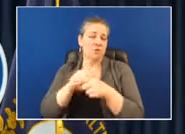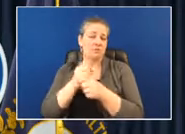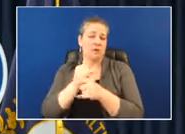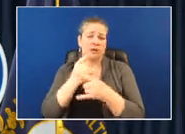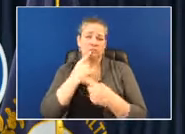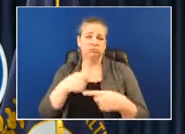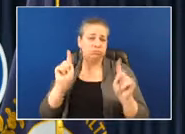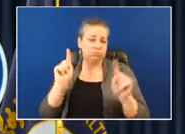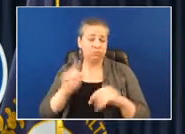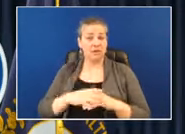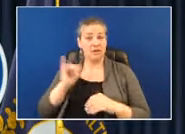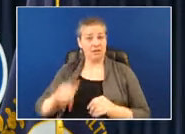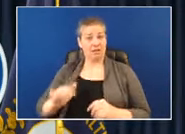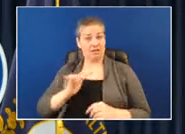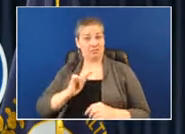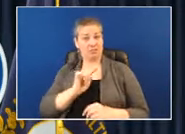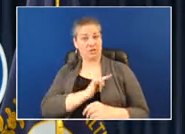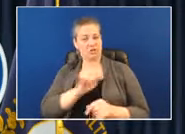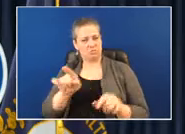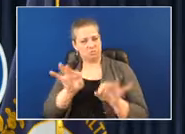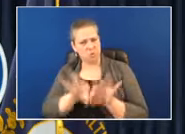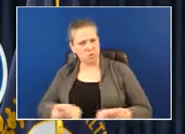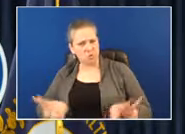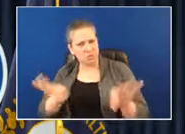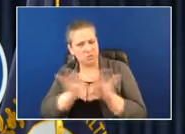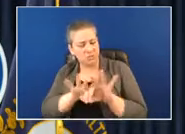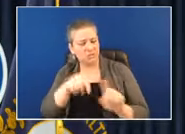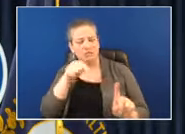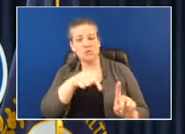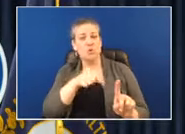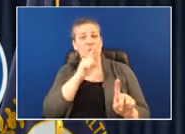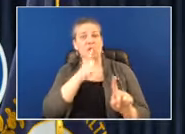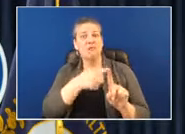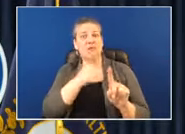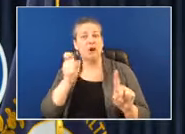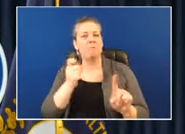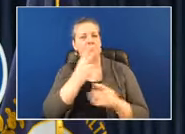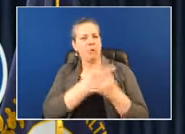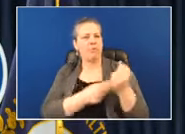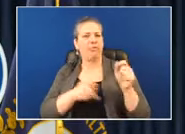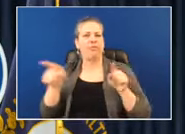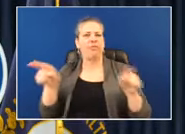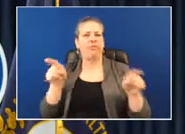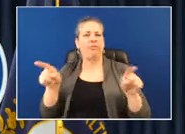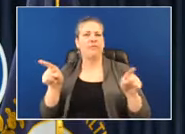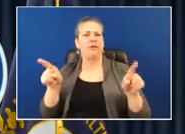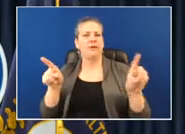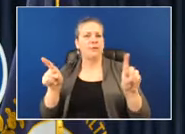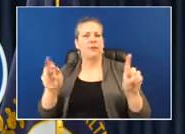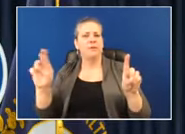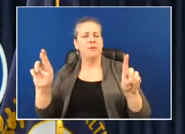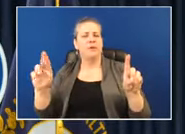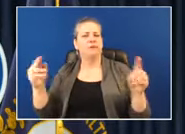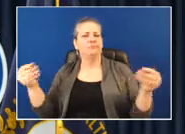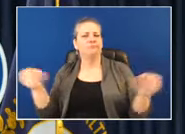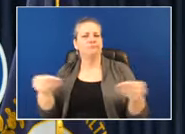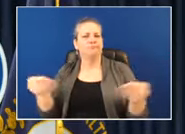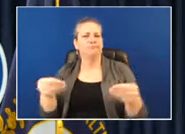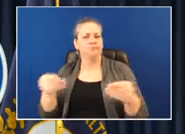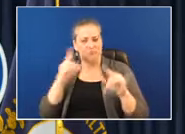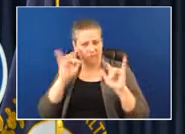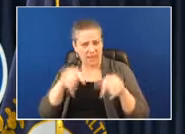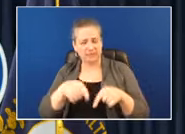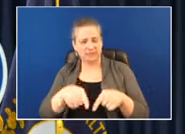legislation was the product of bipartisan input and the commitment to improving the accessibility for voters to cast their